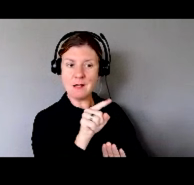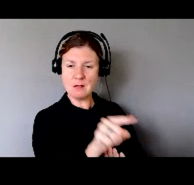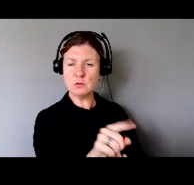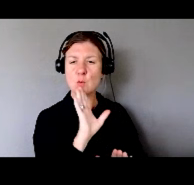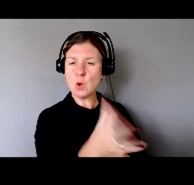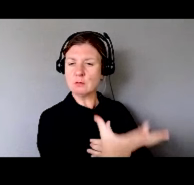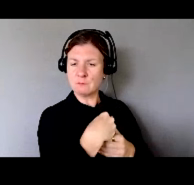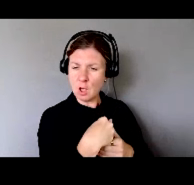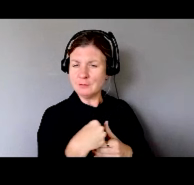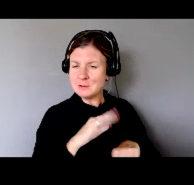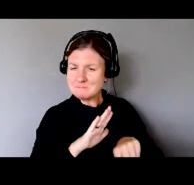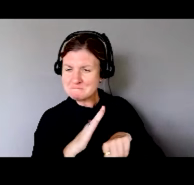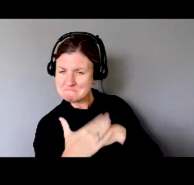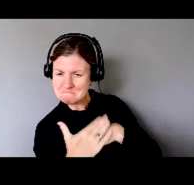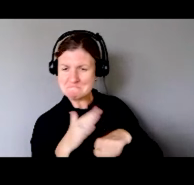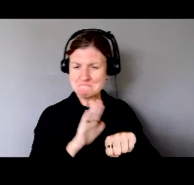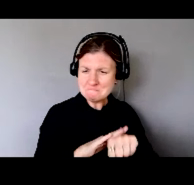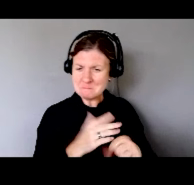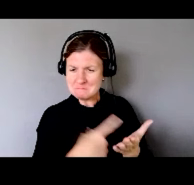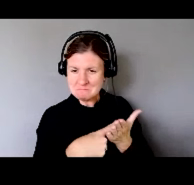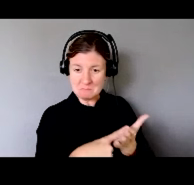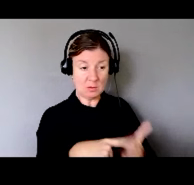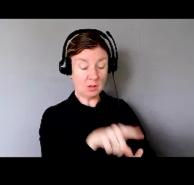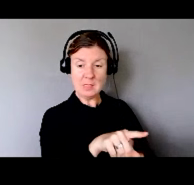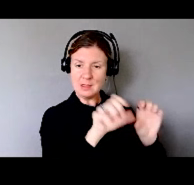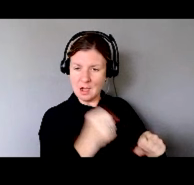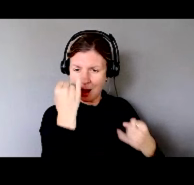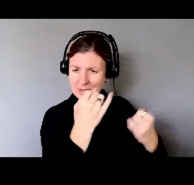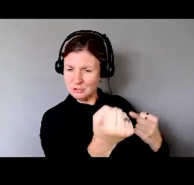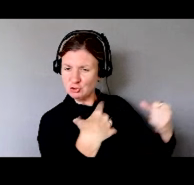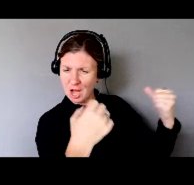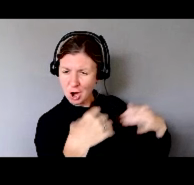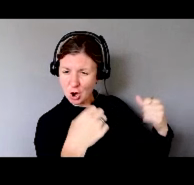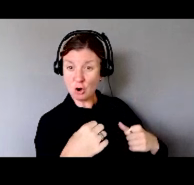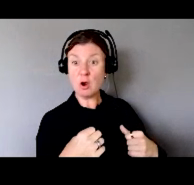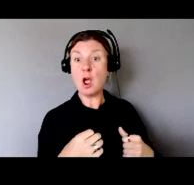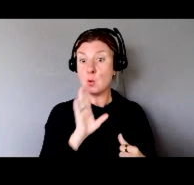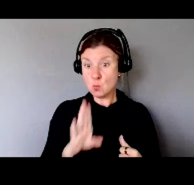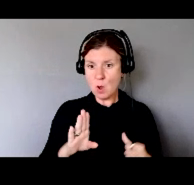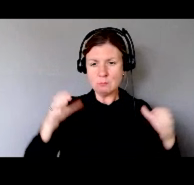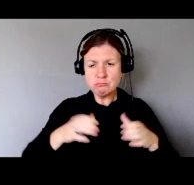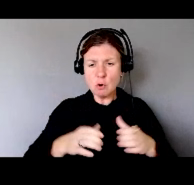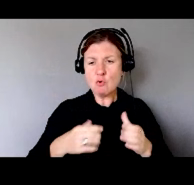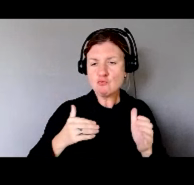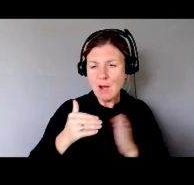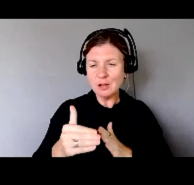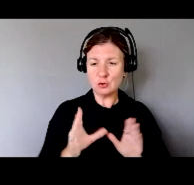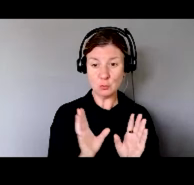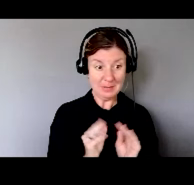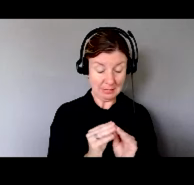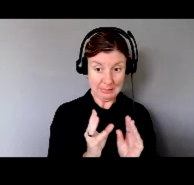project. The artists will share their ideas at regular meetings with the project team and lead